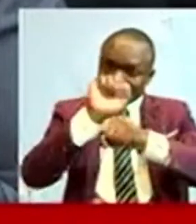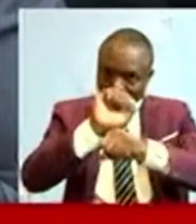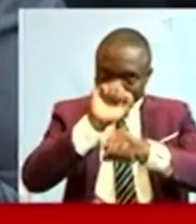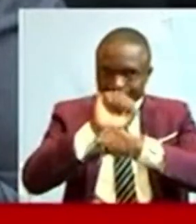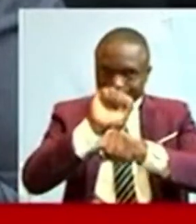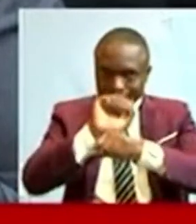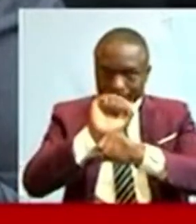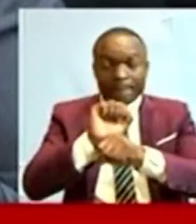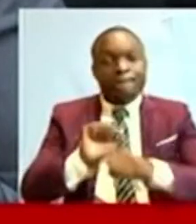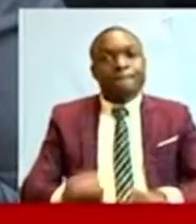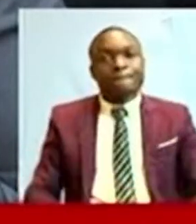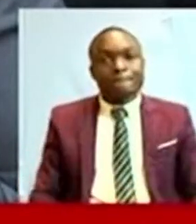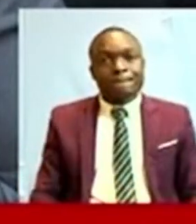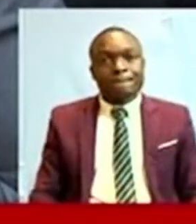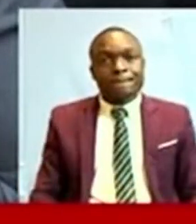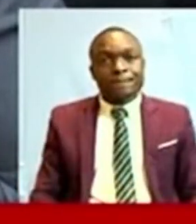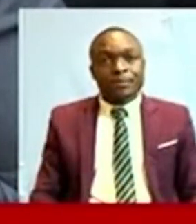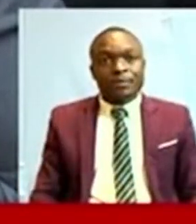the